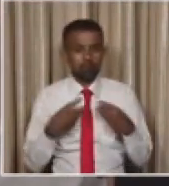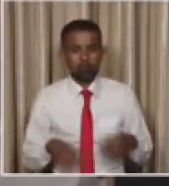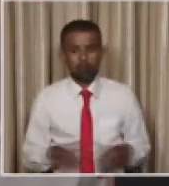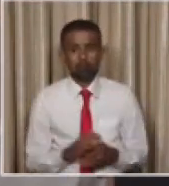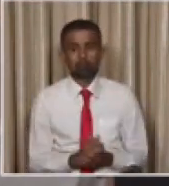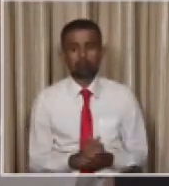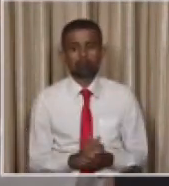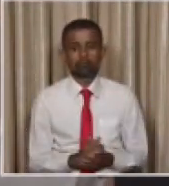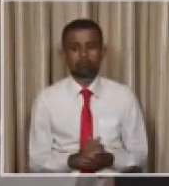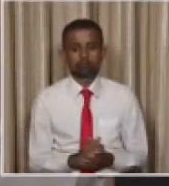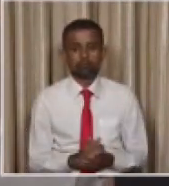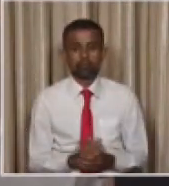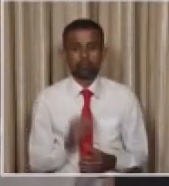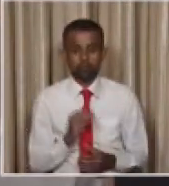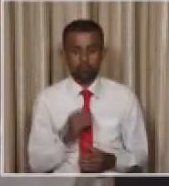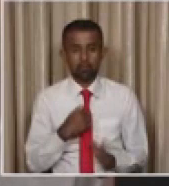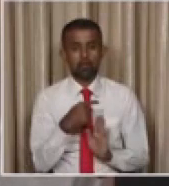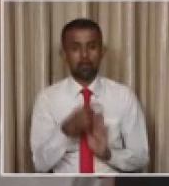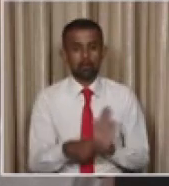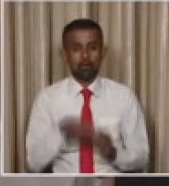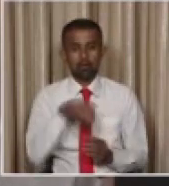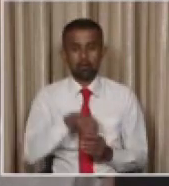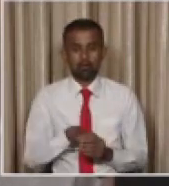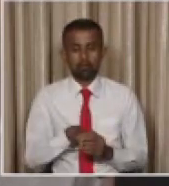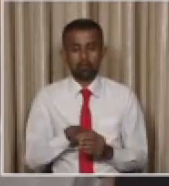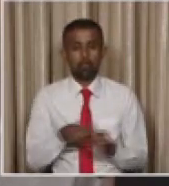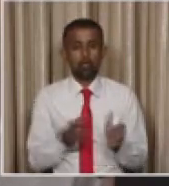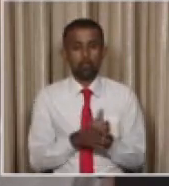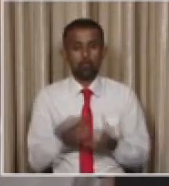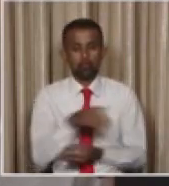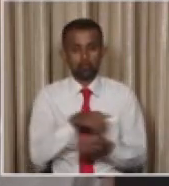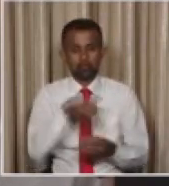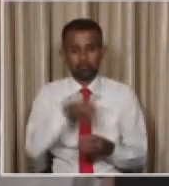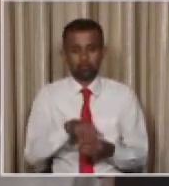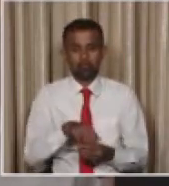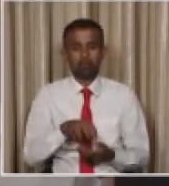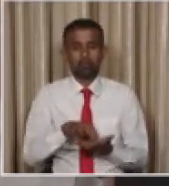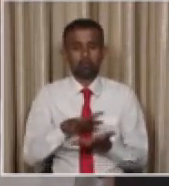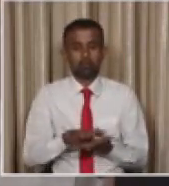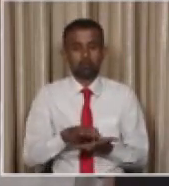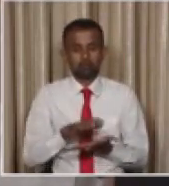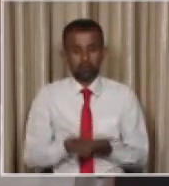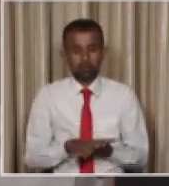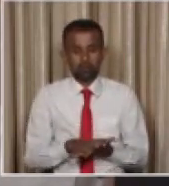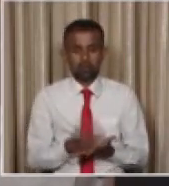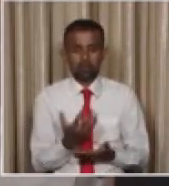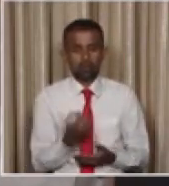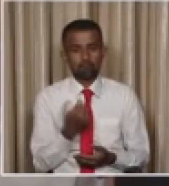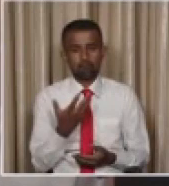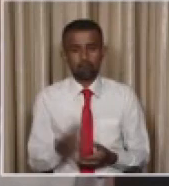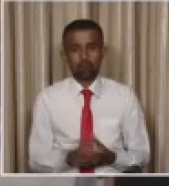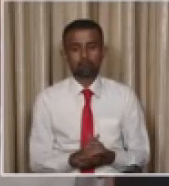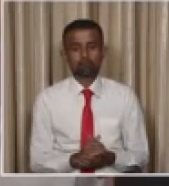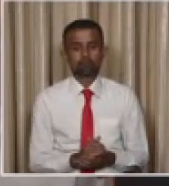we've gone through everything, this country requires in this country, any person should have the right to